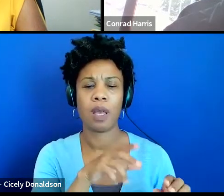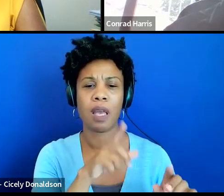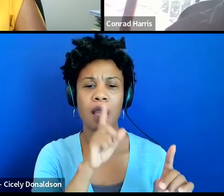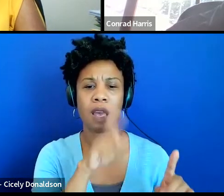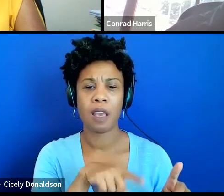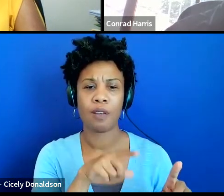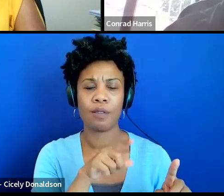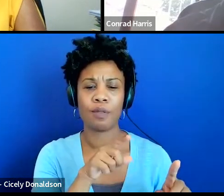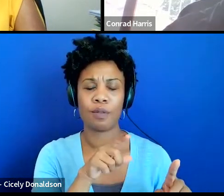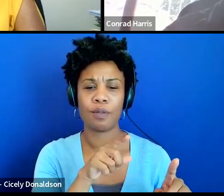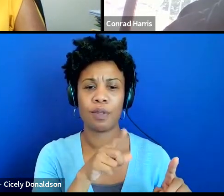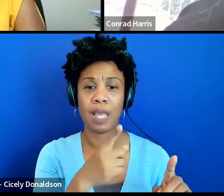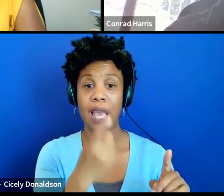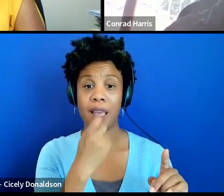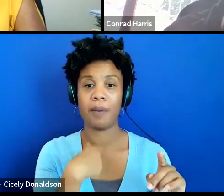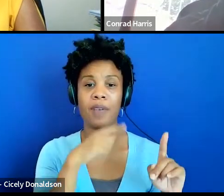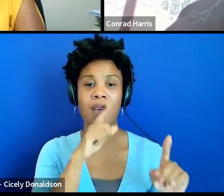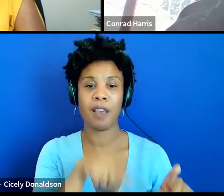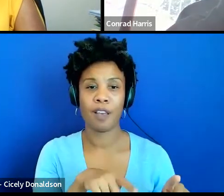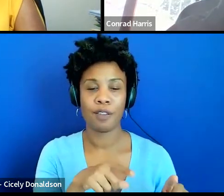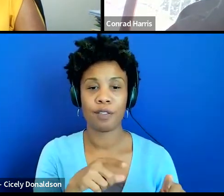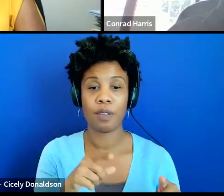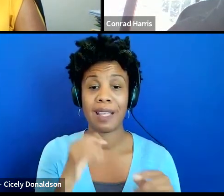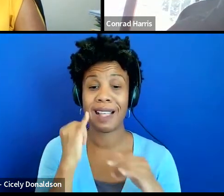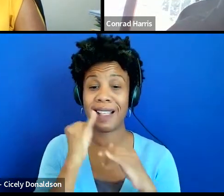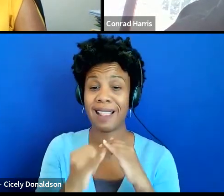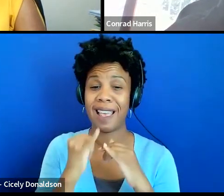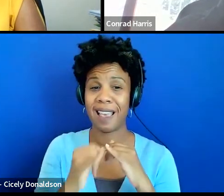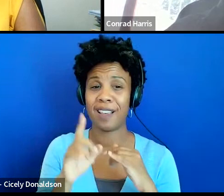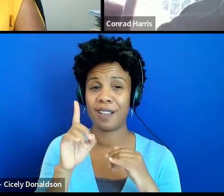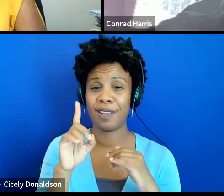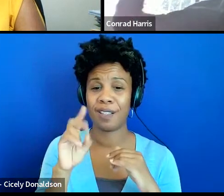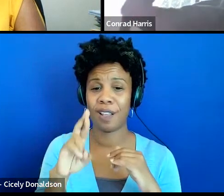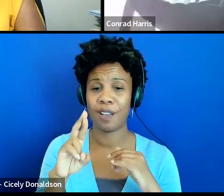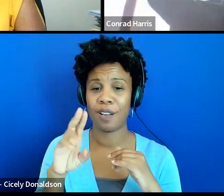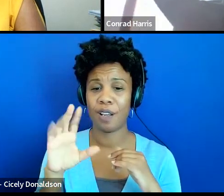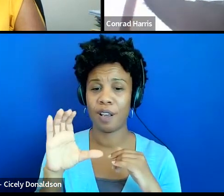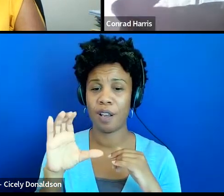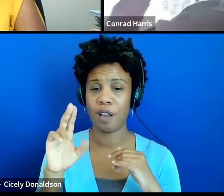close out because we are running against time.